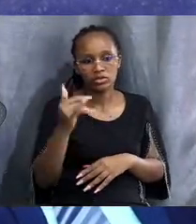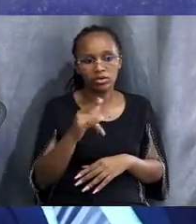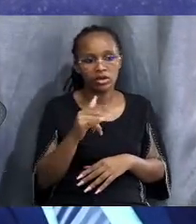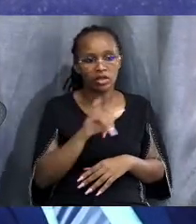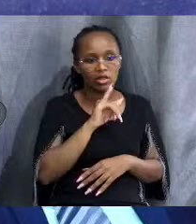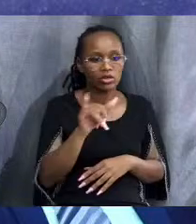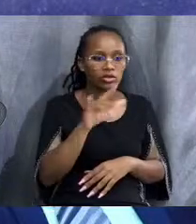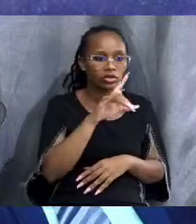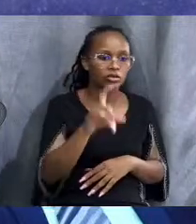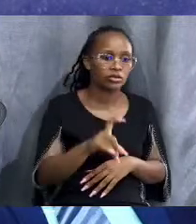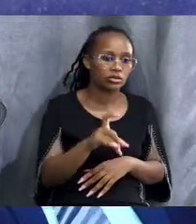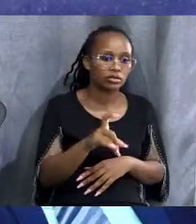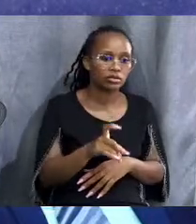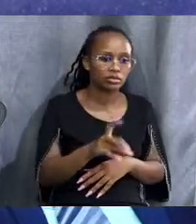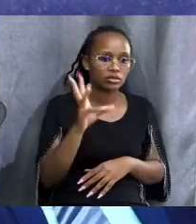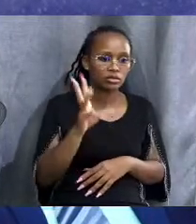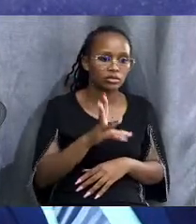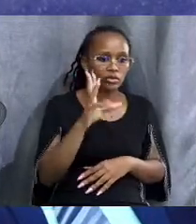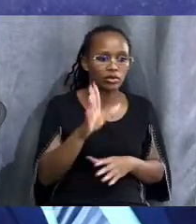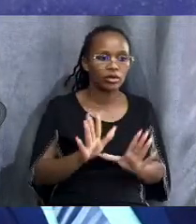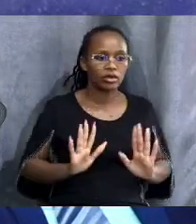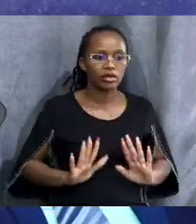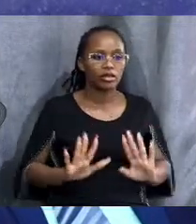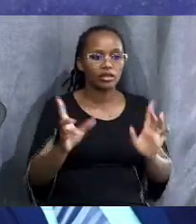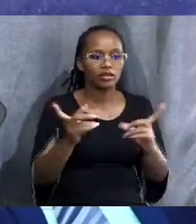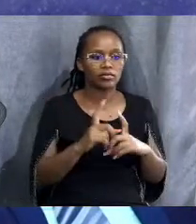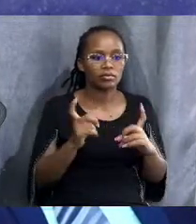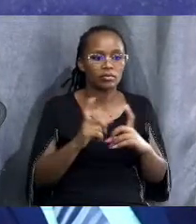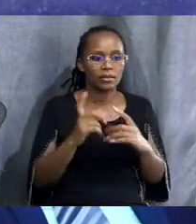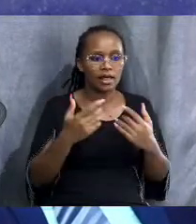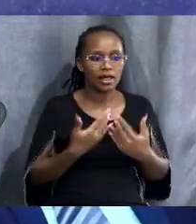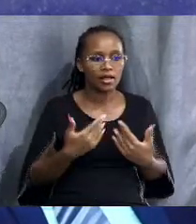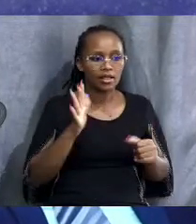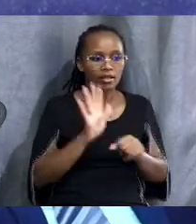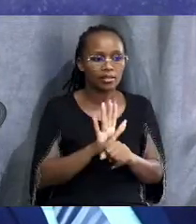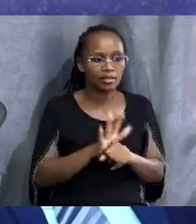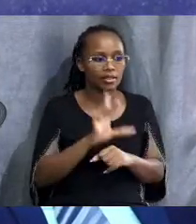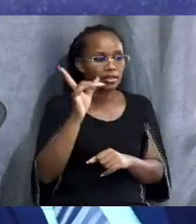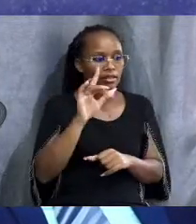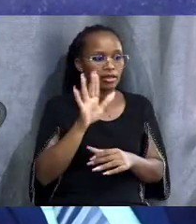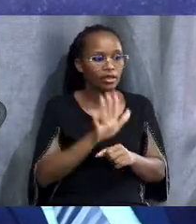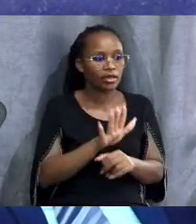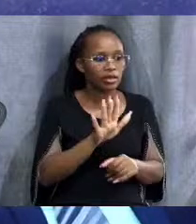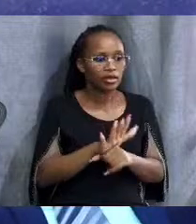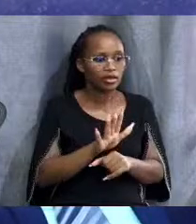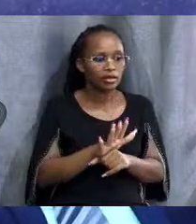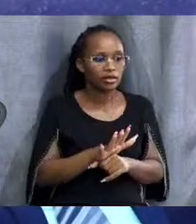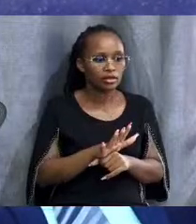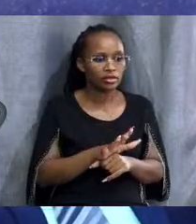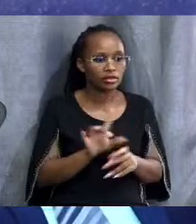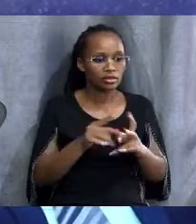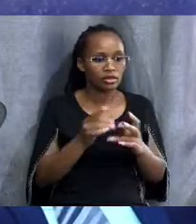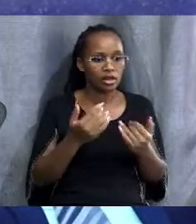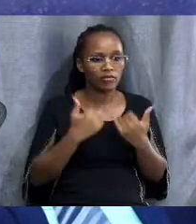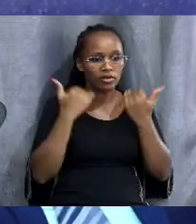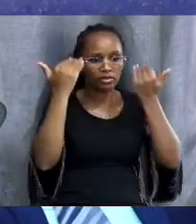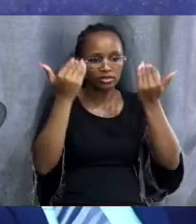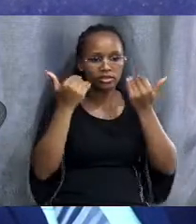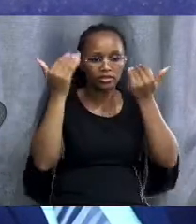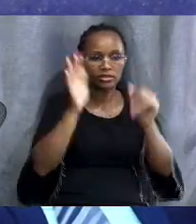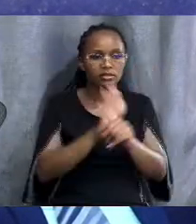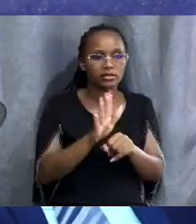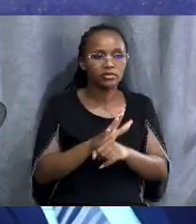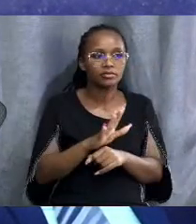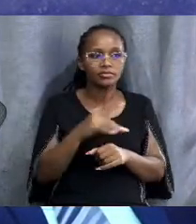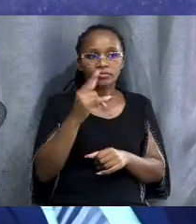those questions will leave you more hurt and thinking more. Okabagia kogia stress.